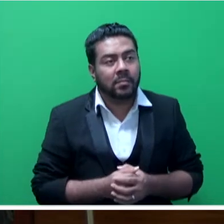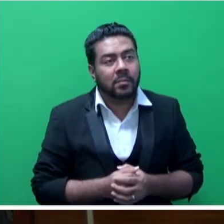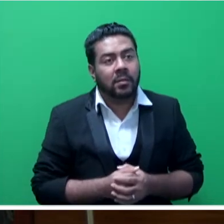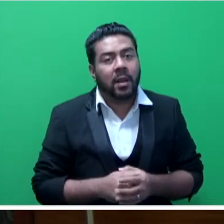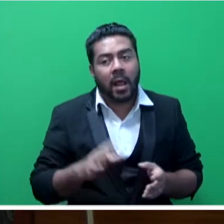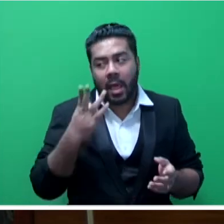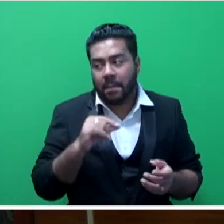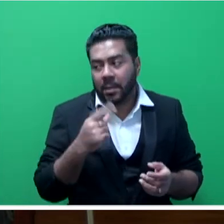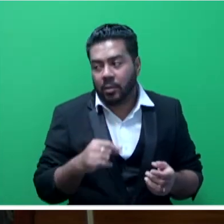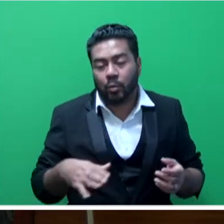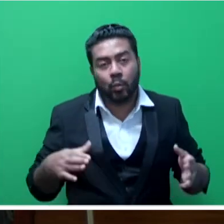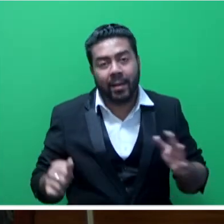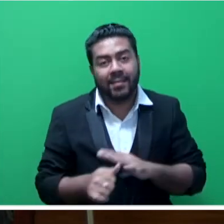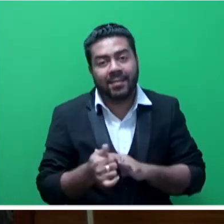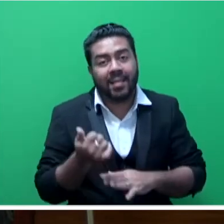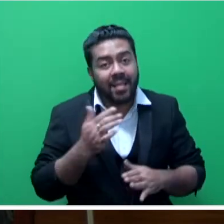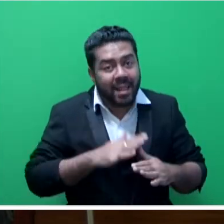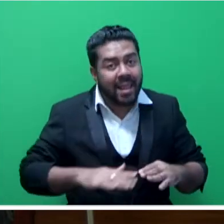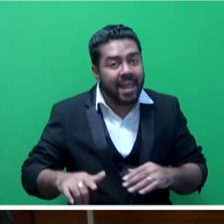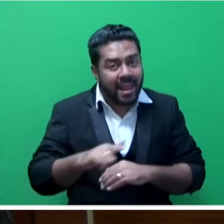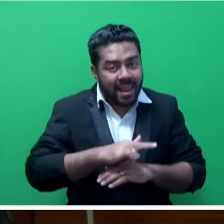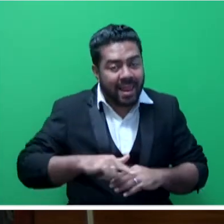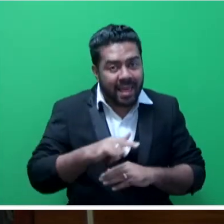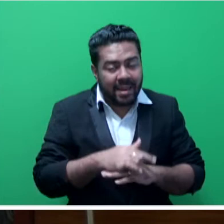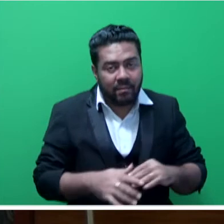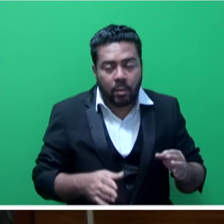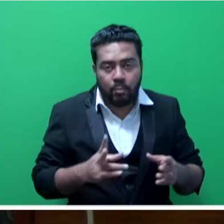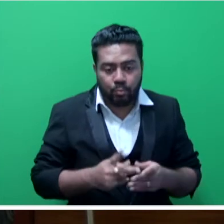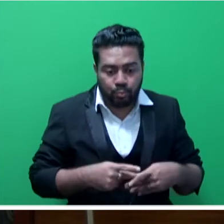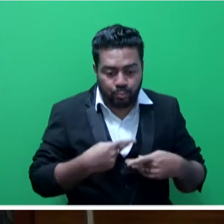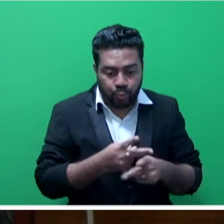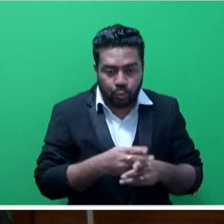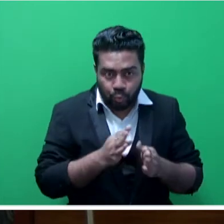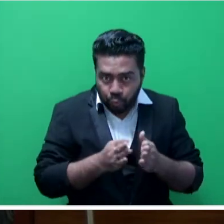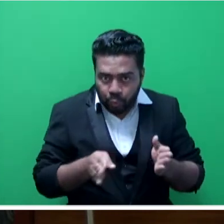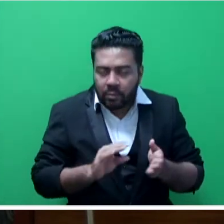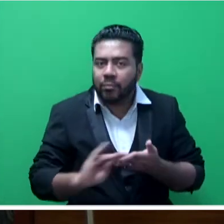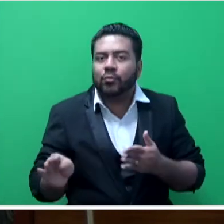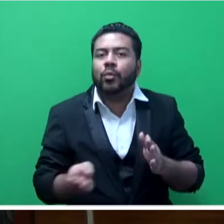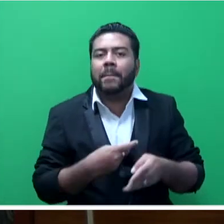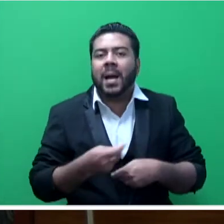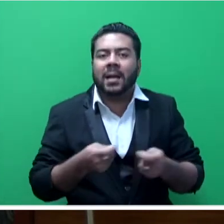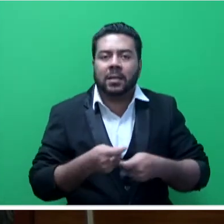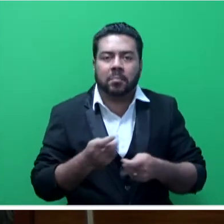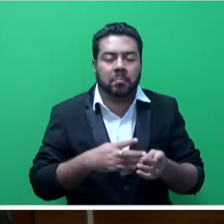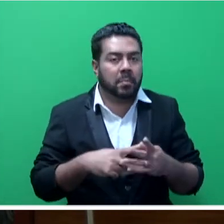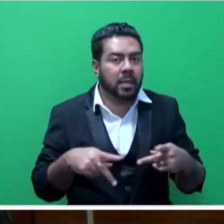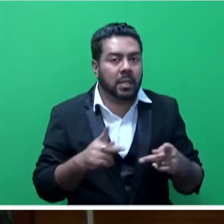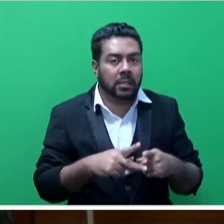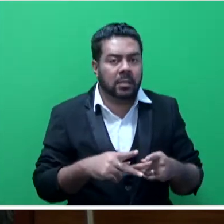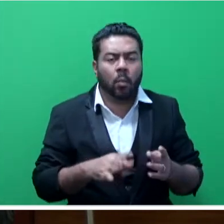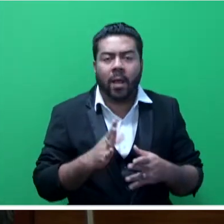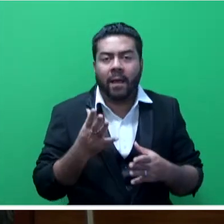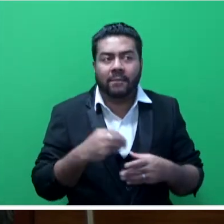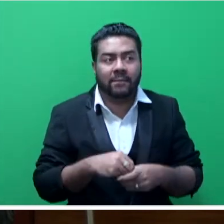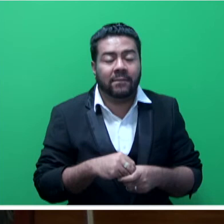to access the land or get their produce and have an access to the market. The Speaker said, without having farm roads, it's